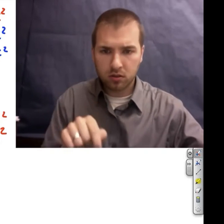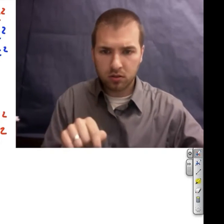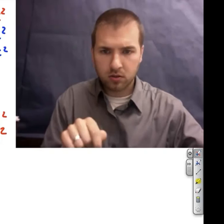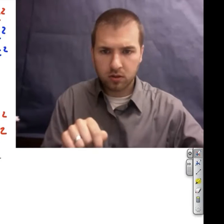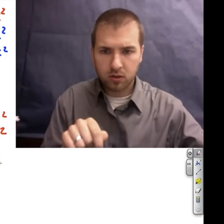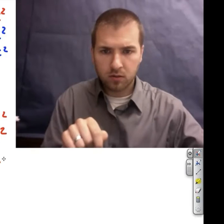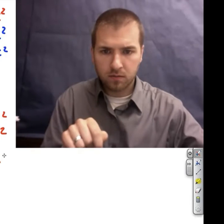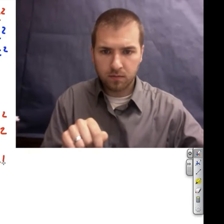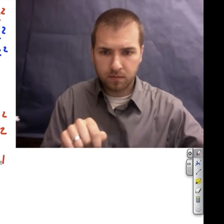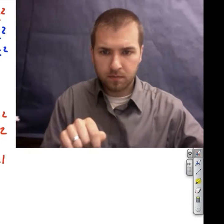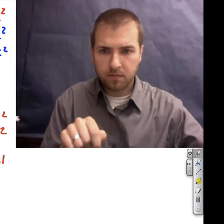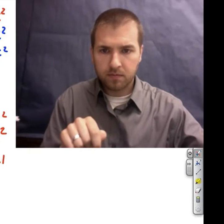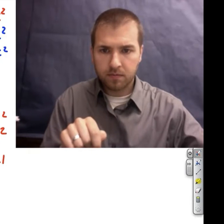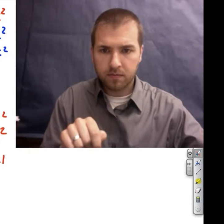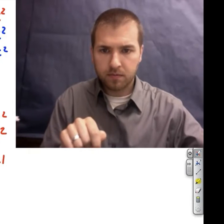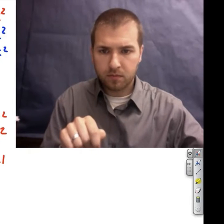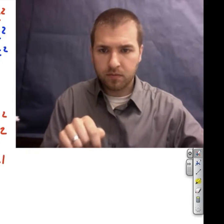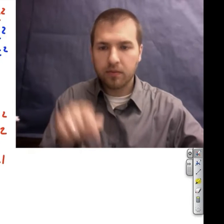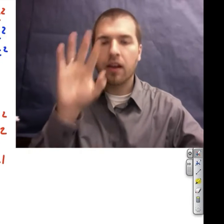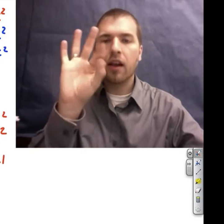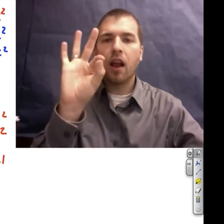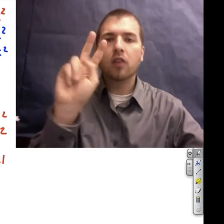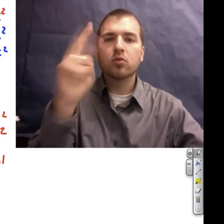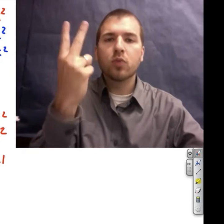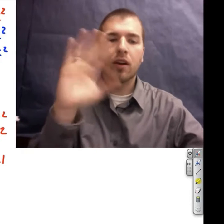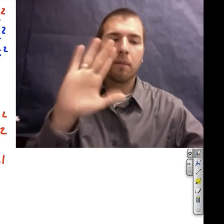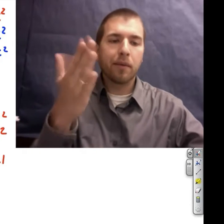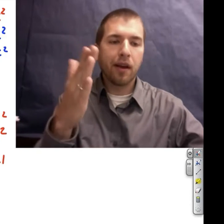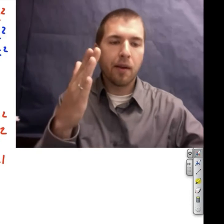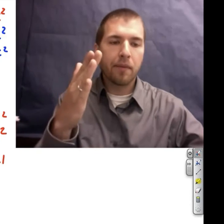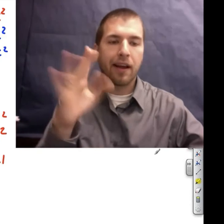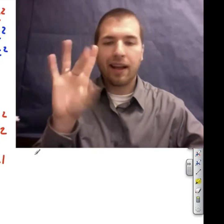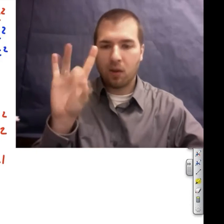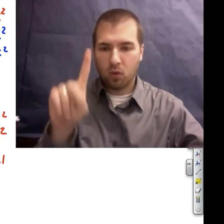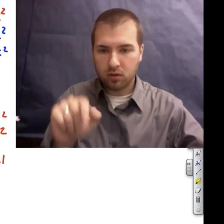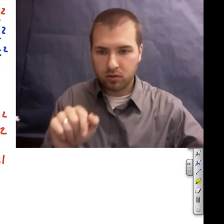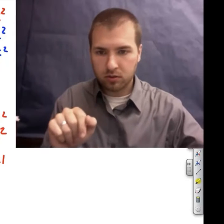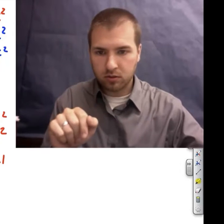Now 11 squared is 121. 9 squared